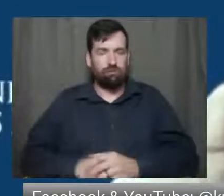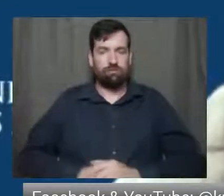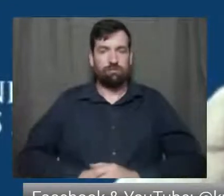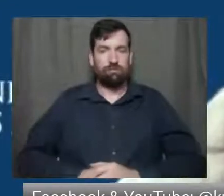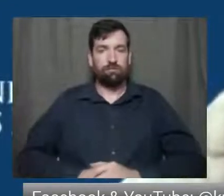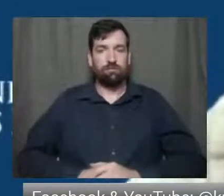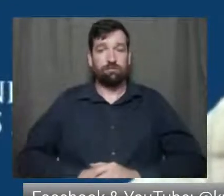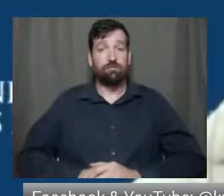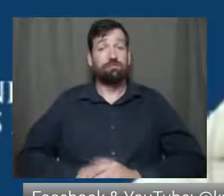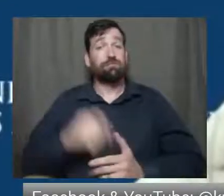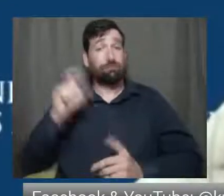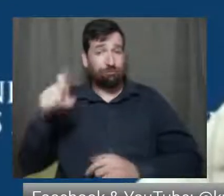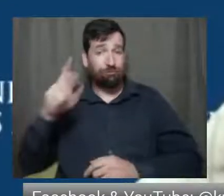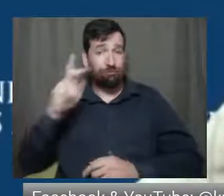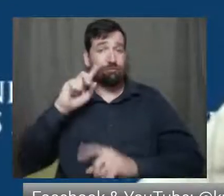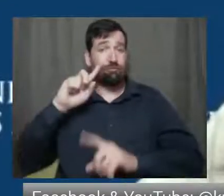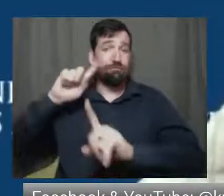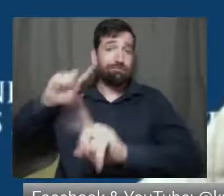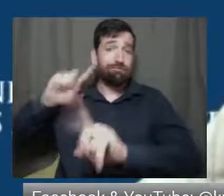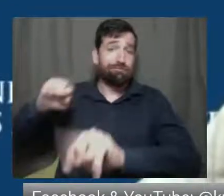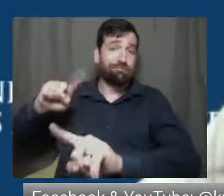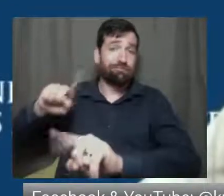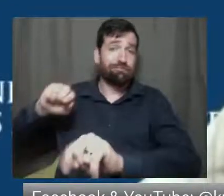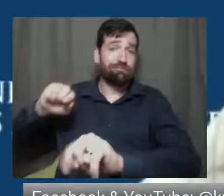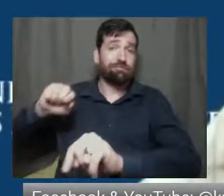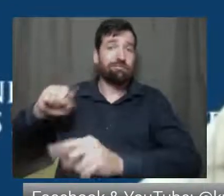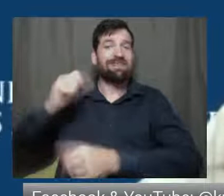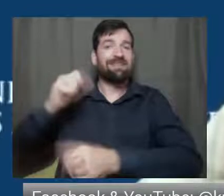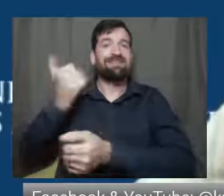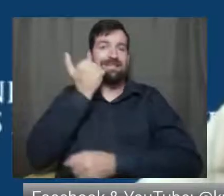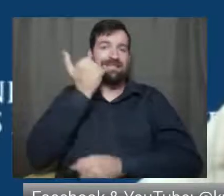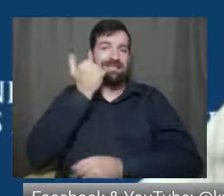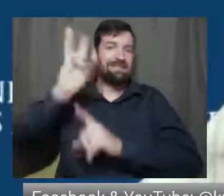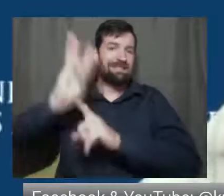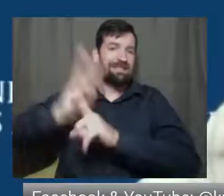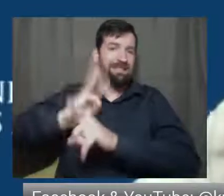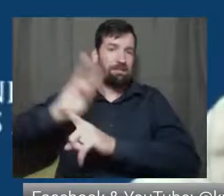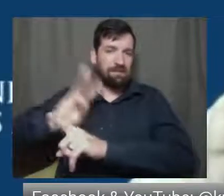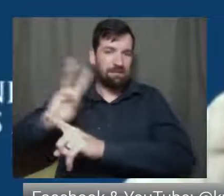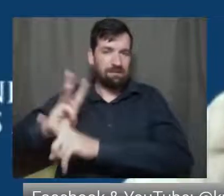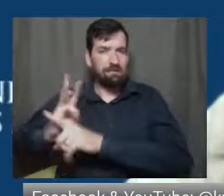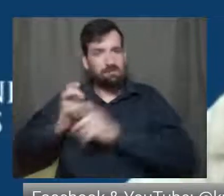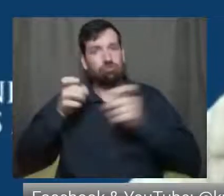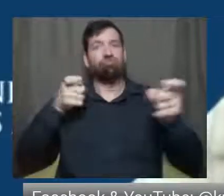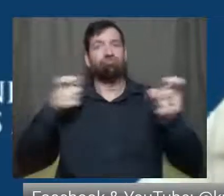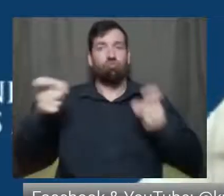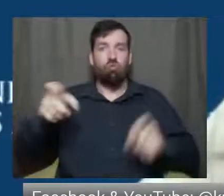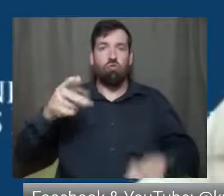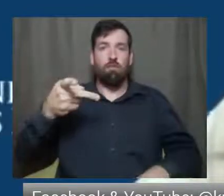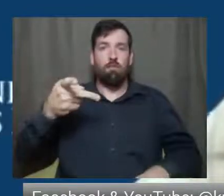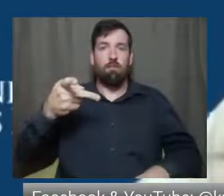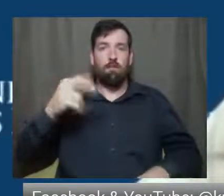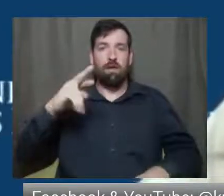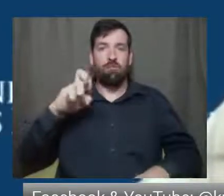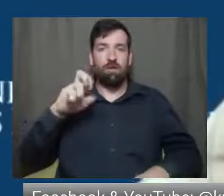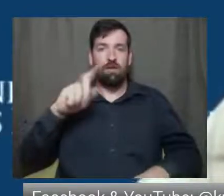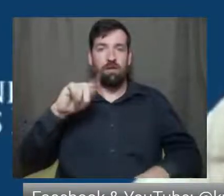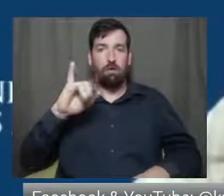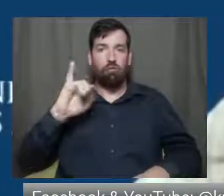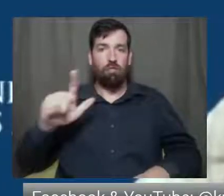Patients should go to the dentist every 6 months. That would be great, so we can control their periodontal disease, treat it, and